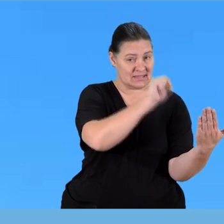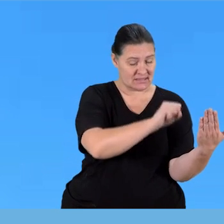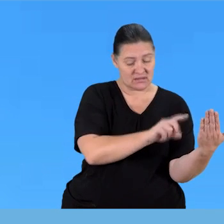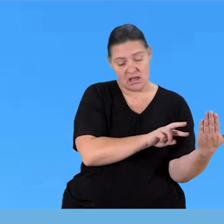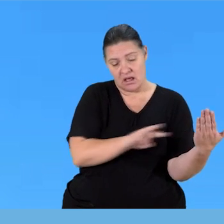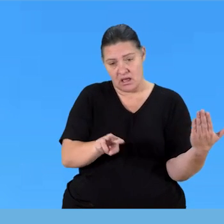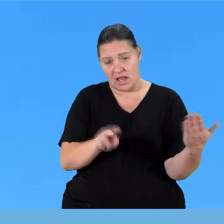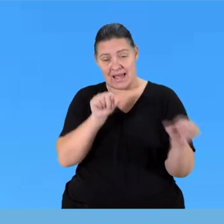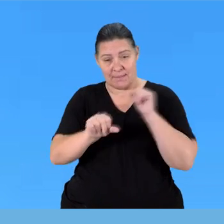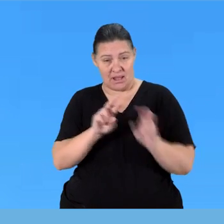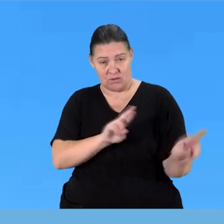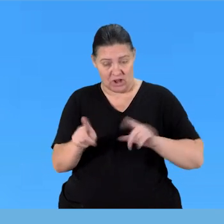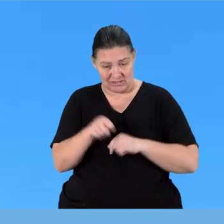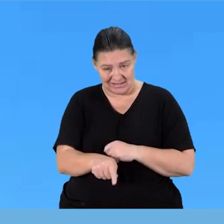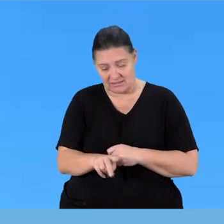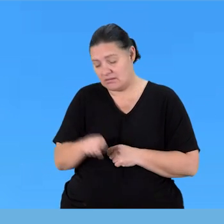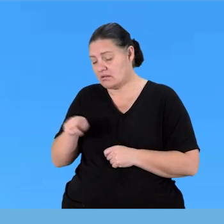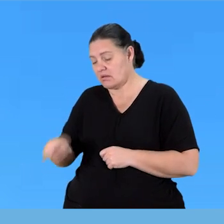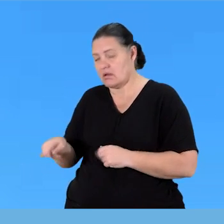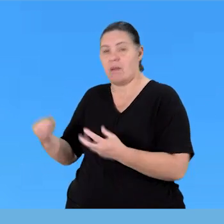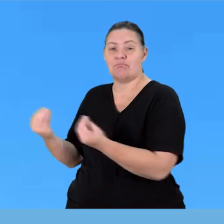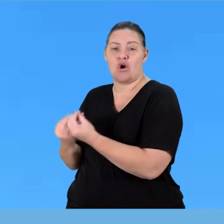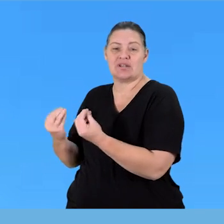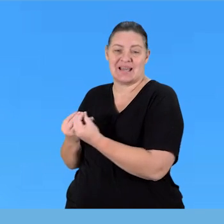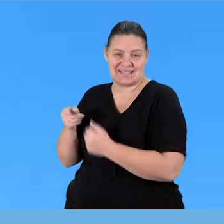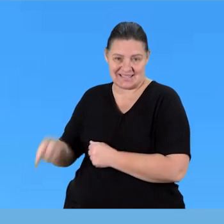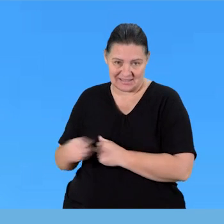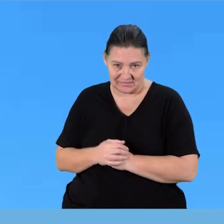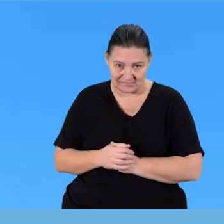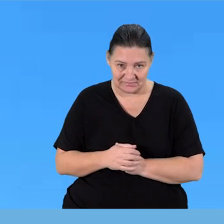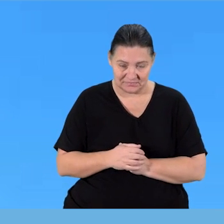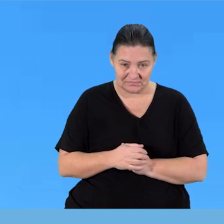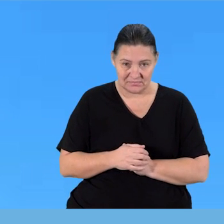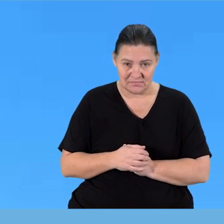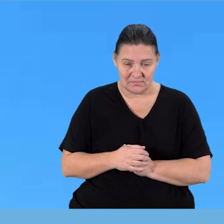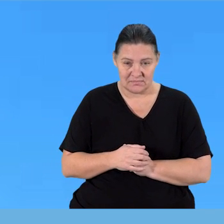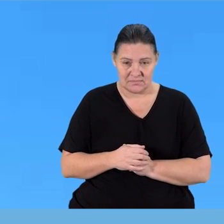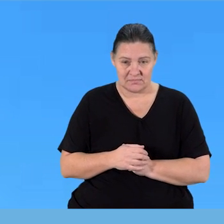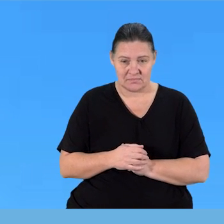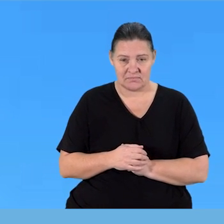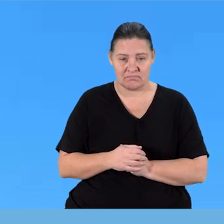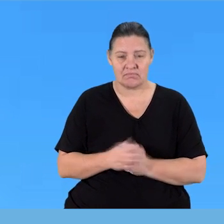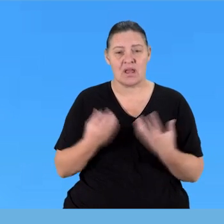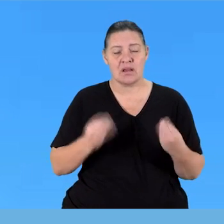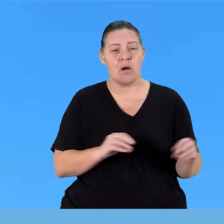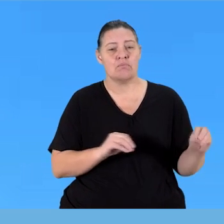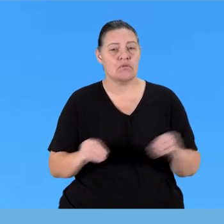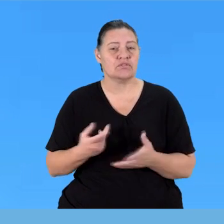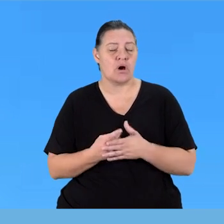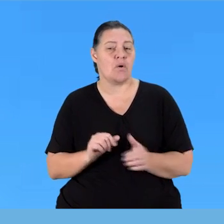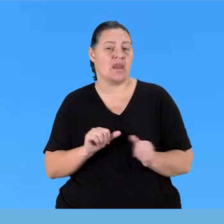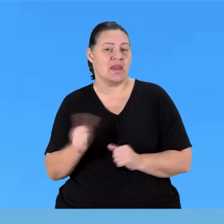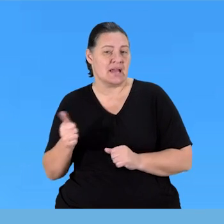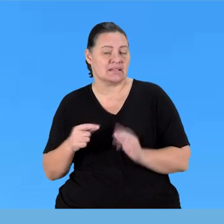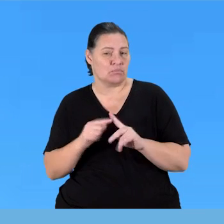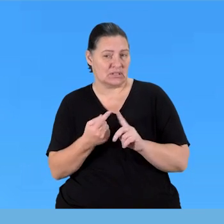right-hand side. And they are separated by an arrow to show that this is reacting to form something new. Now, moving